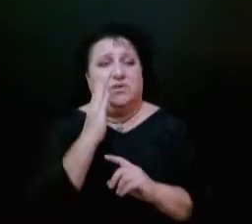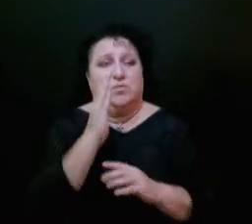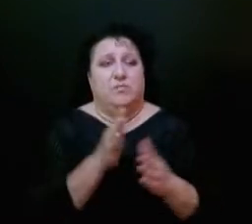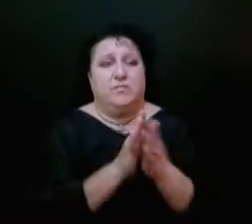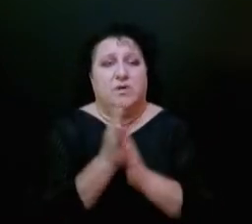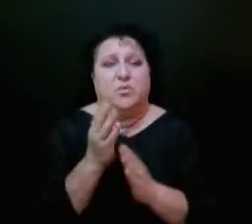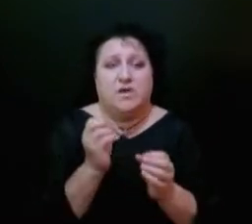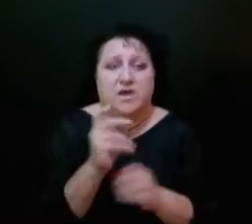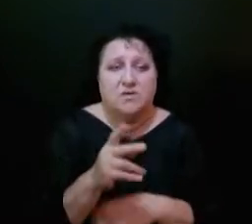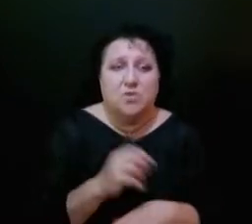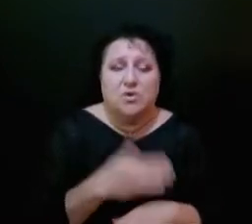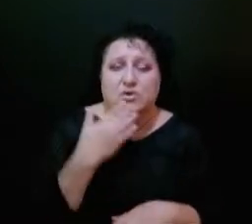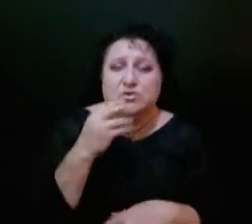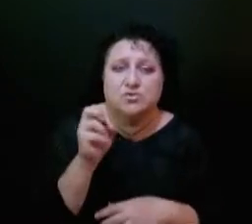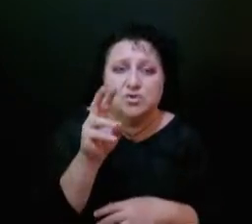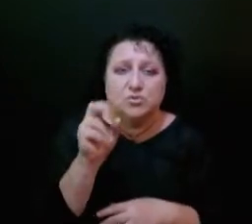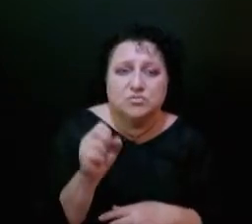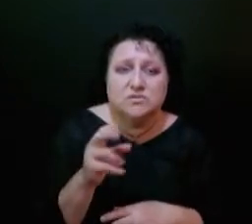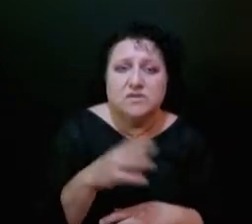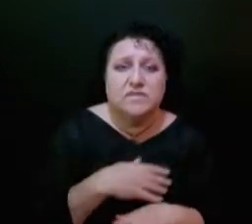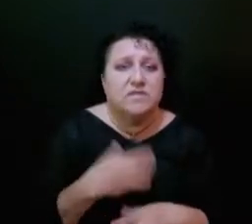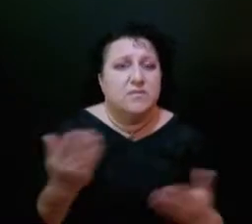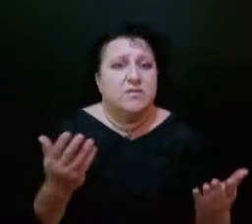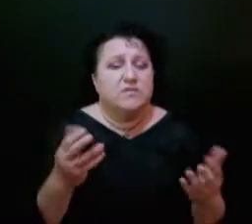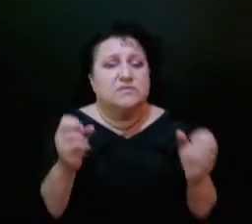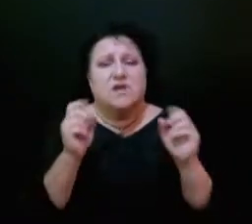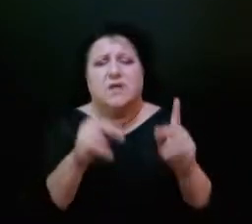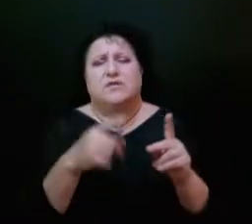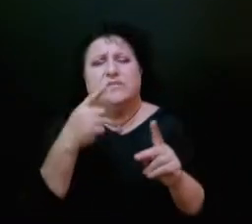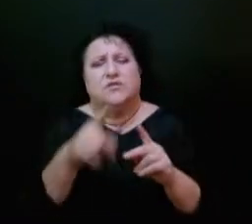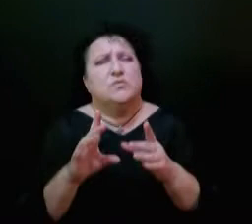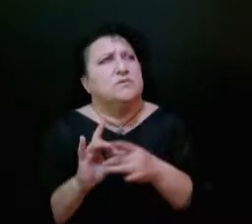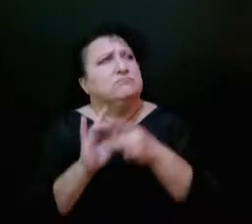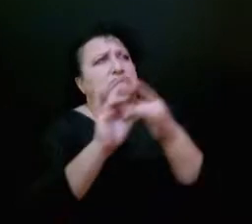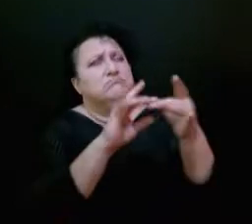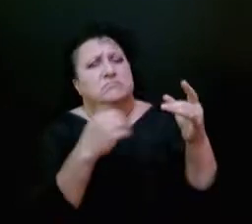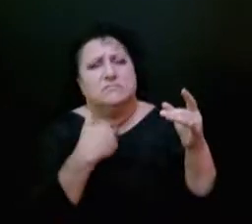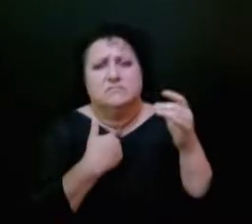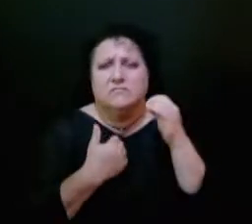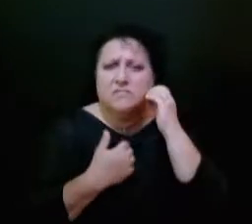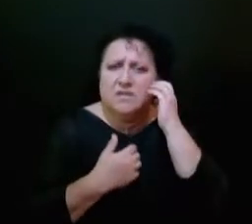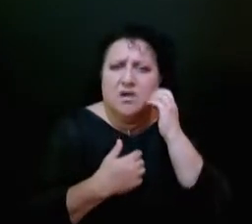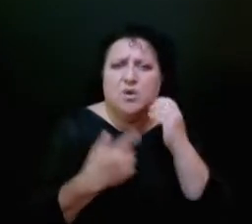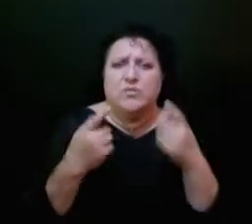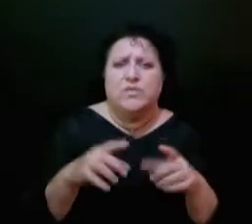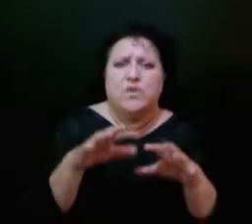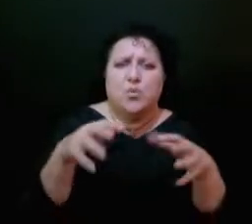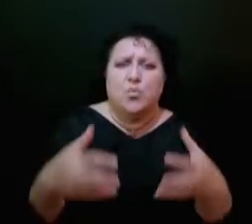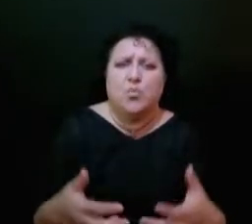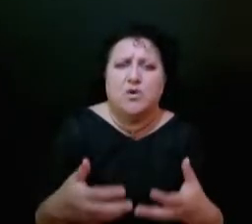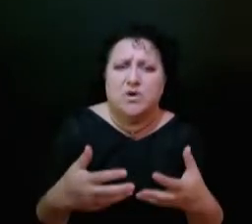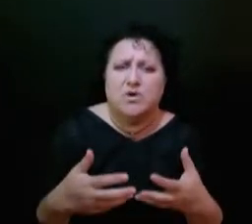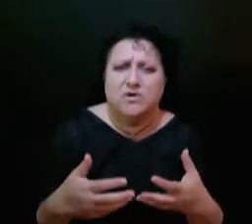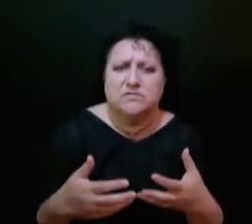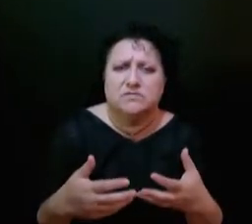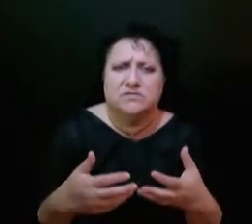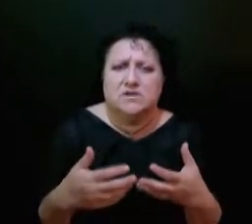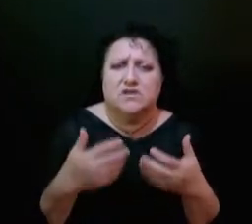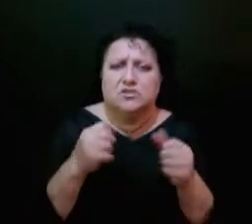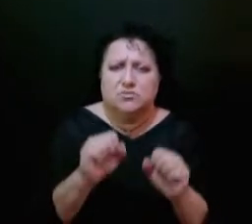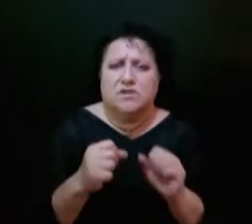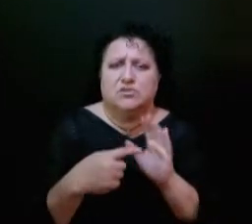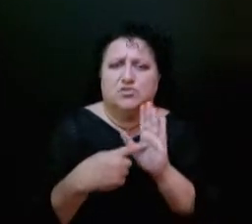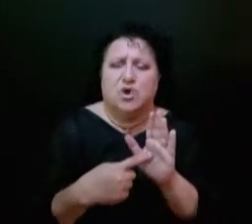for you. Right? There's room at the cross for you. Where the world is trying to make you think that it's the center, God is saying, no, I'm the